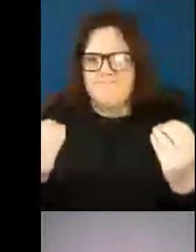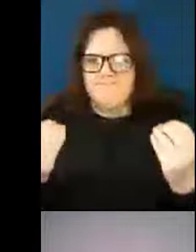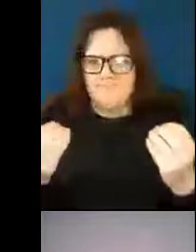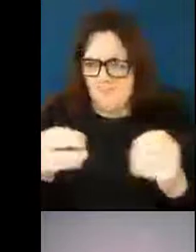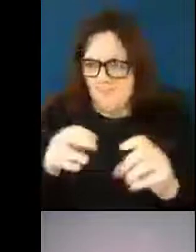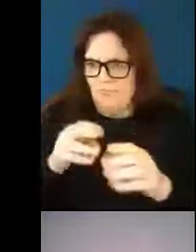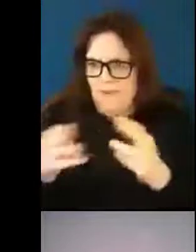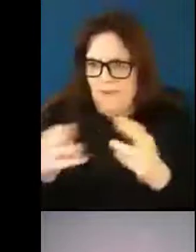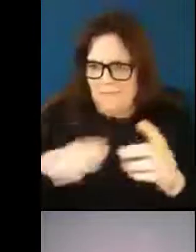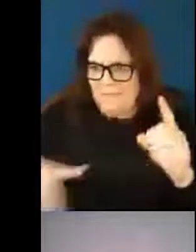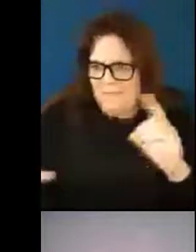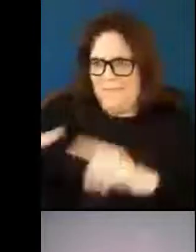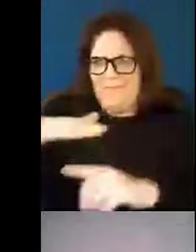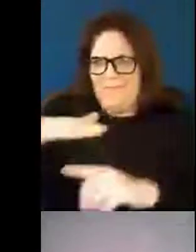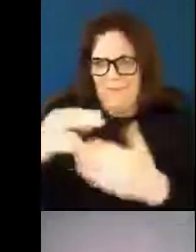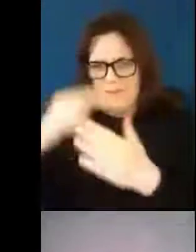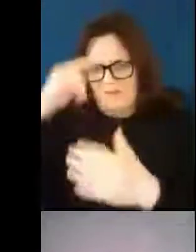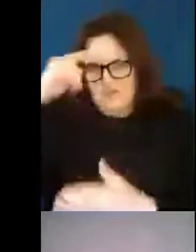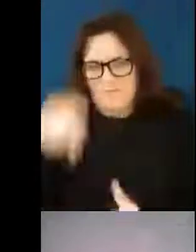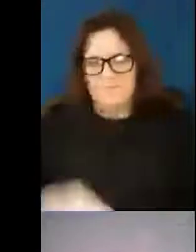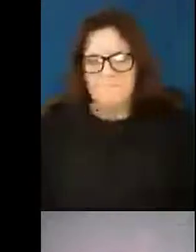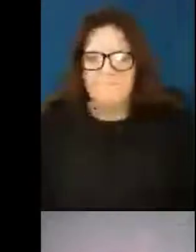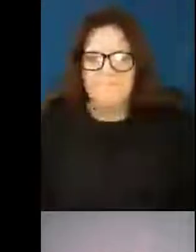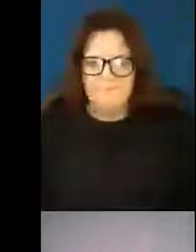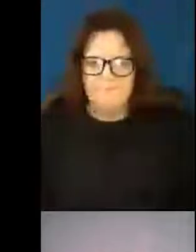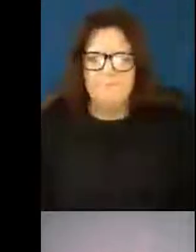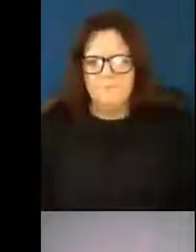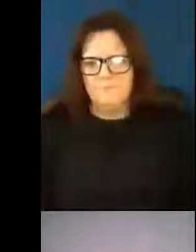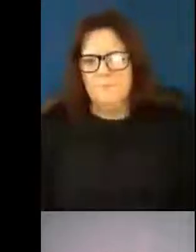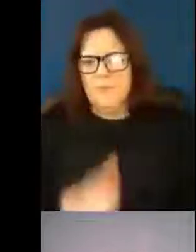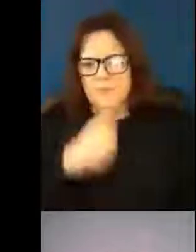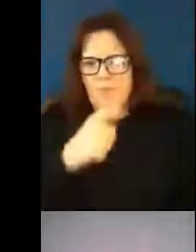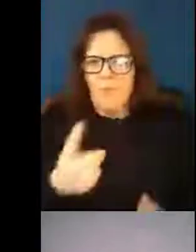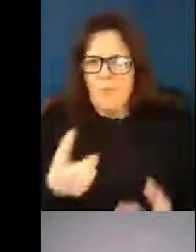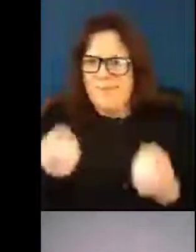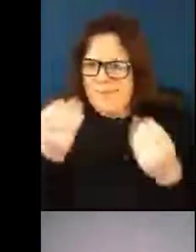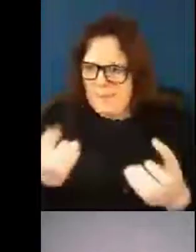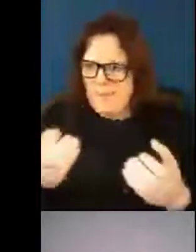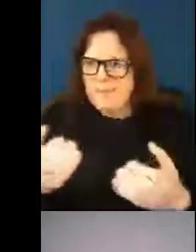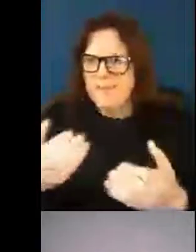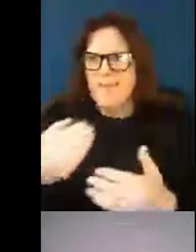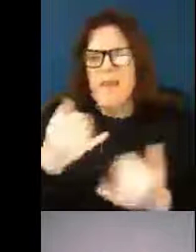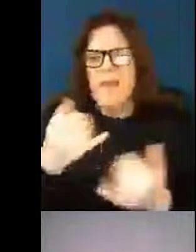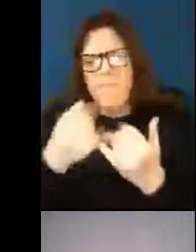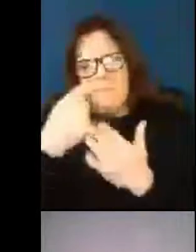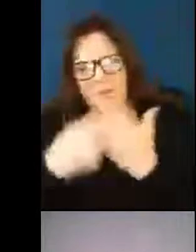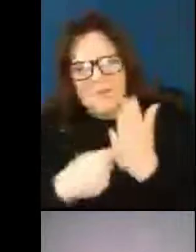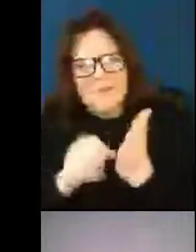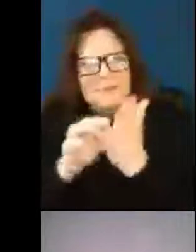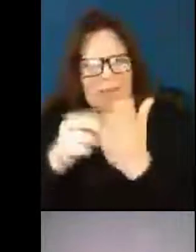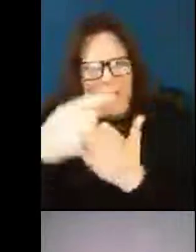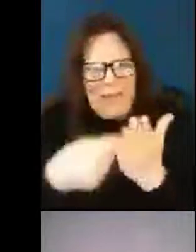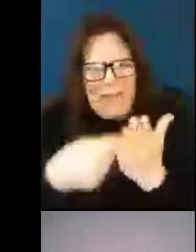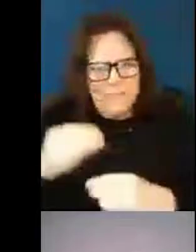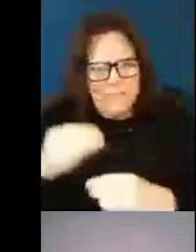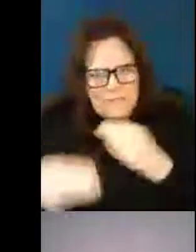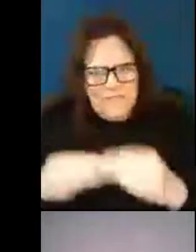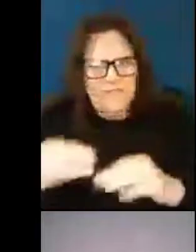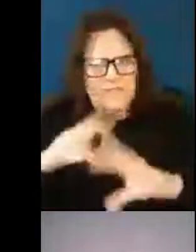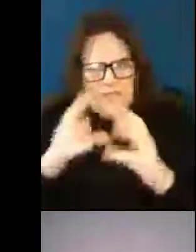practices within the university. So when it talks about inputs, it's thinking about policies, about guidelines, about procedures,